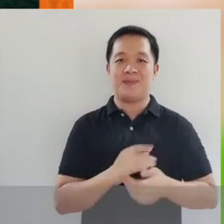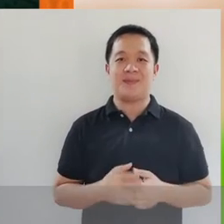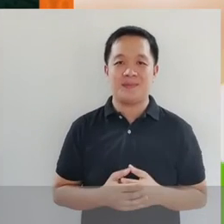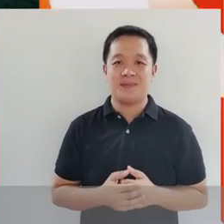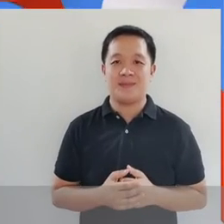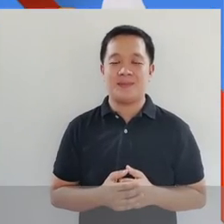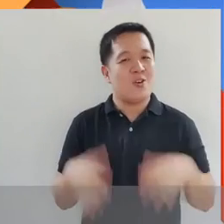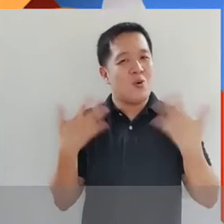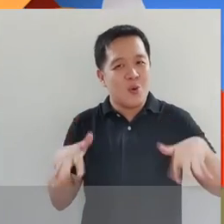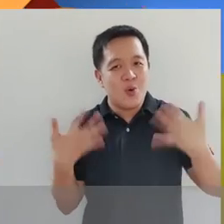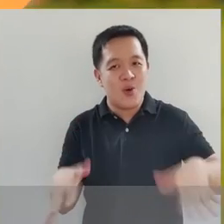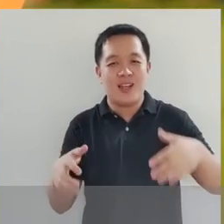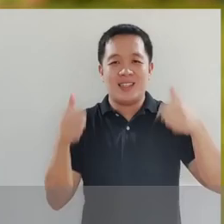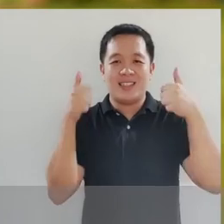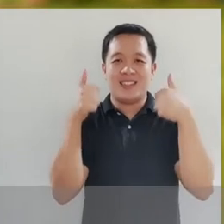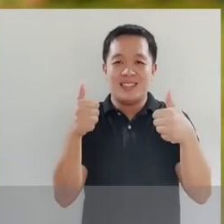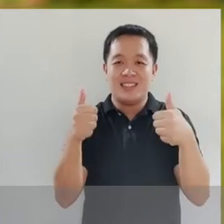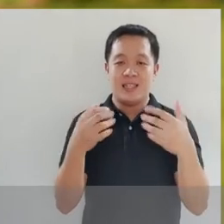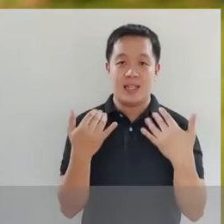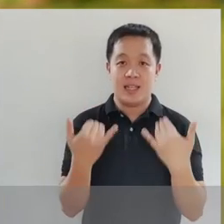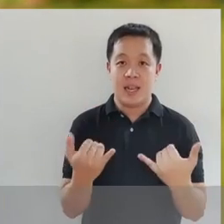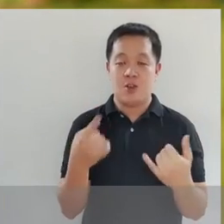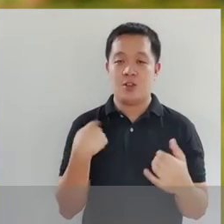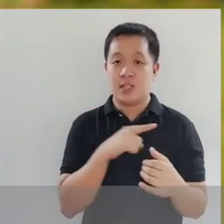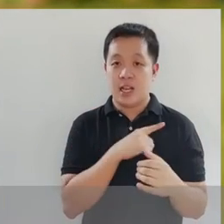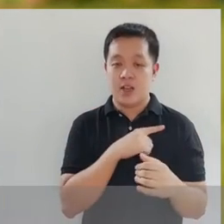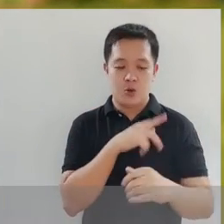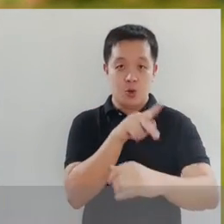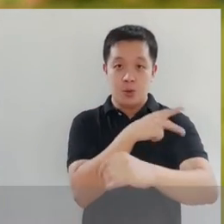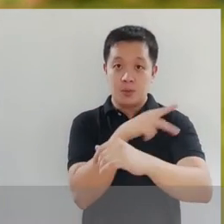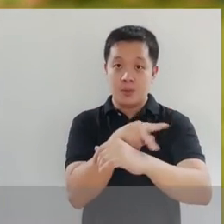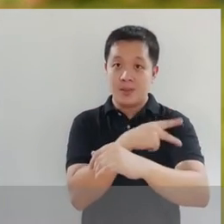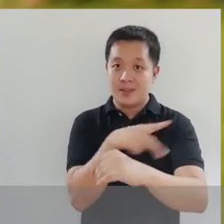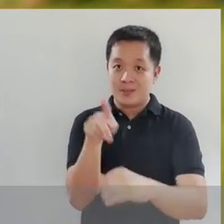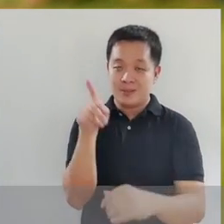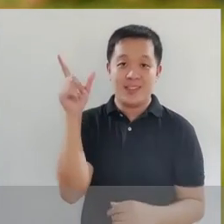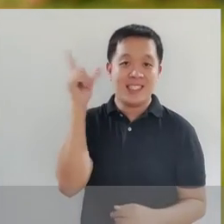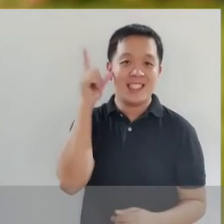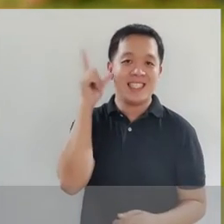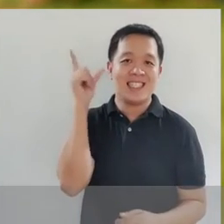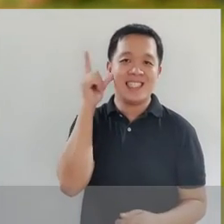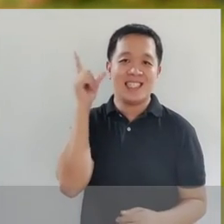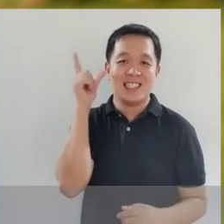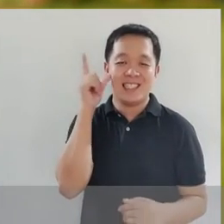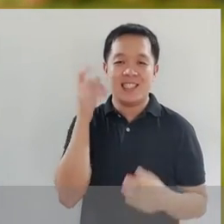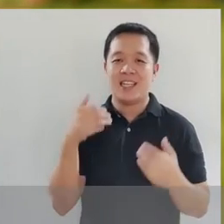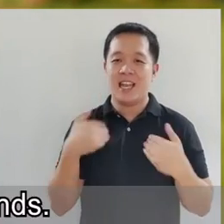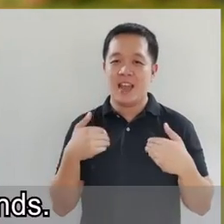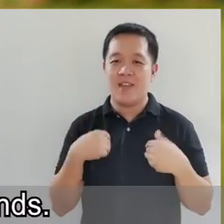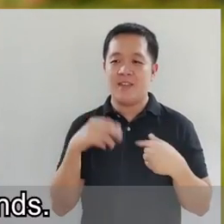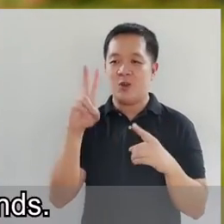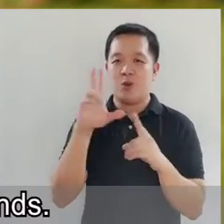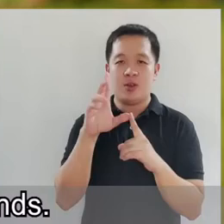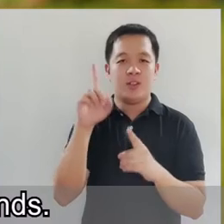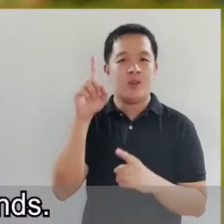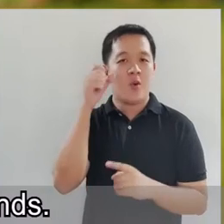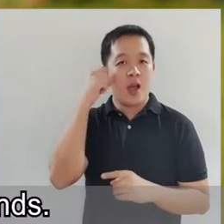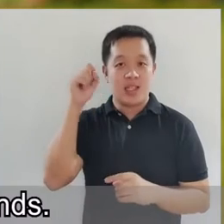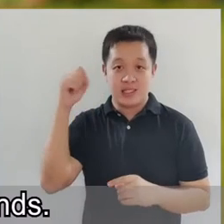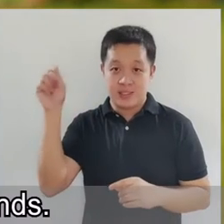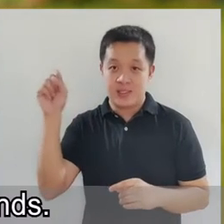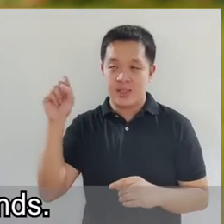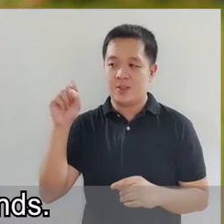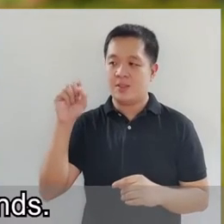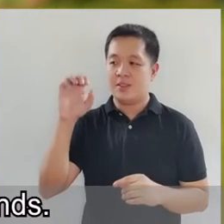cheese. Well done, kids! This time, let us listen to some poems with consonant